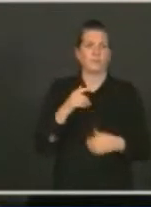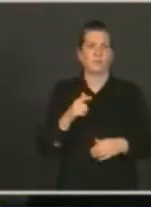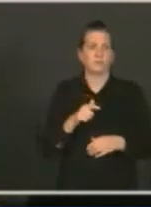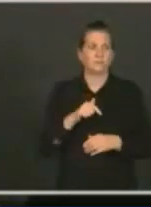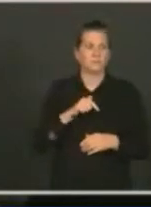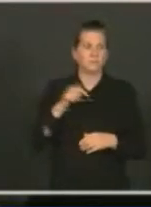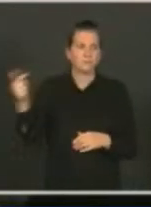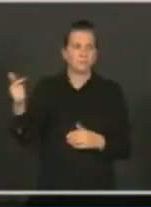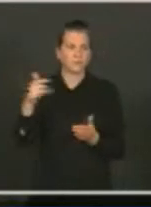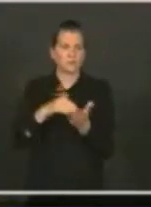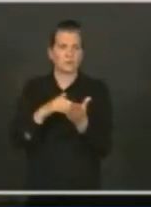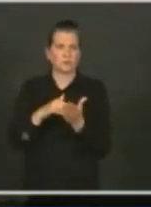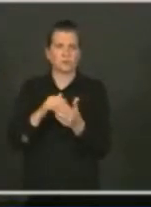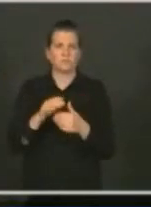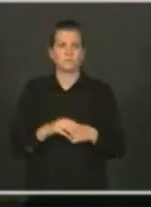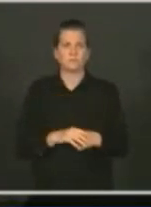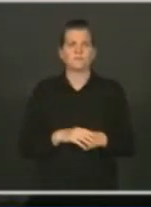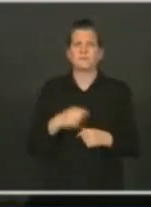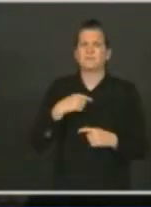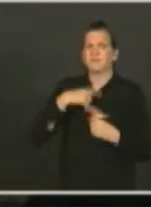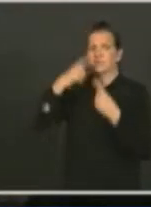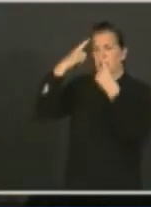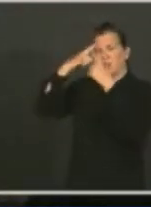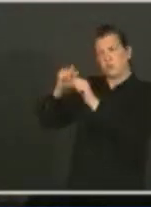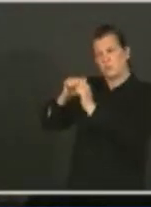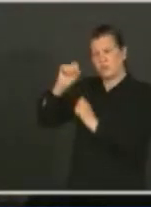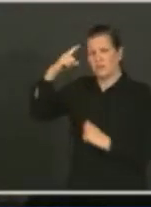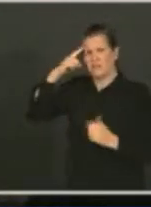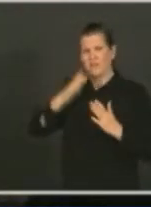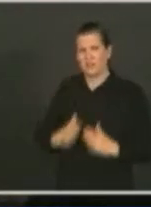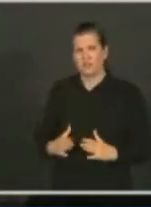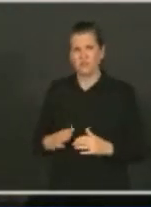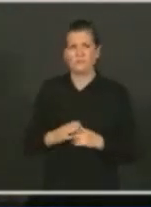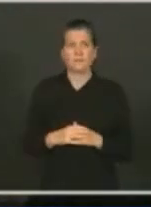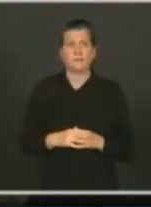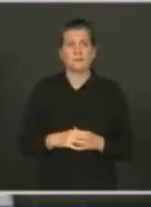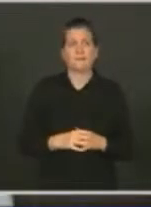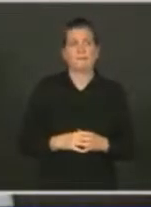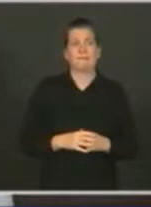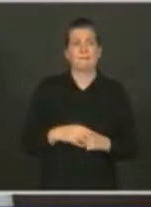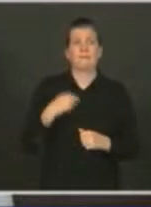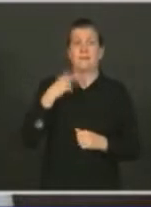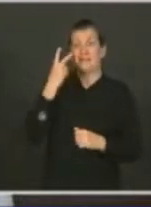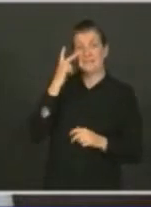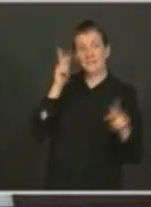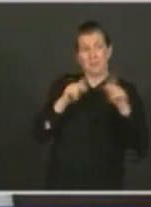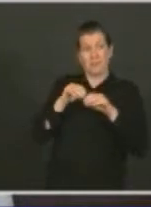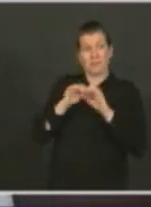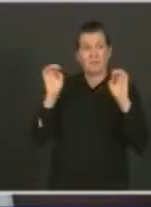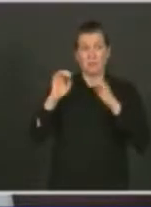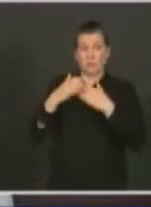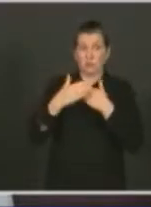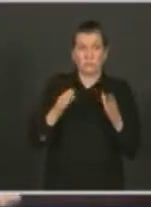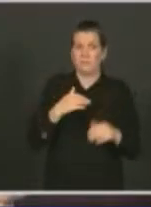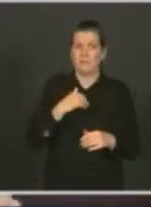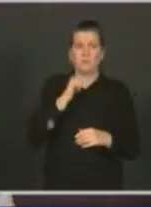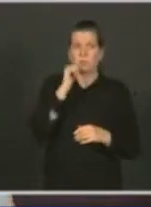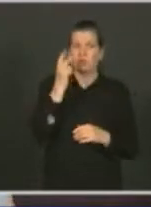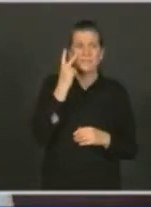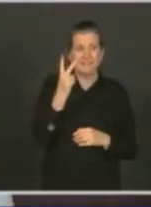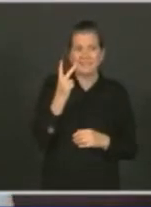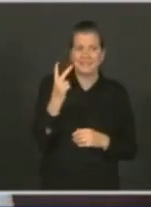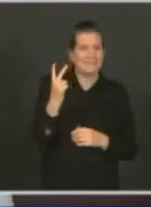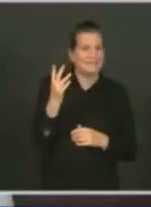So I agree with the governor. When we see patients in the emergency department, we're not seeing